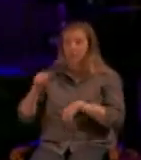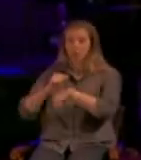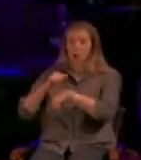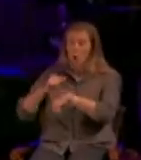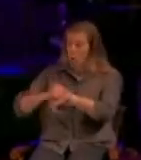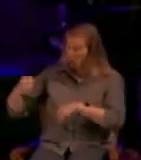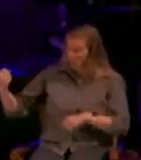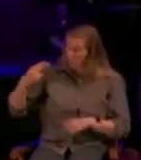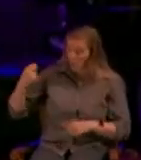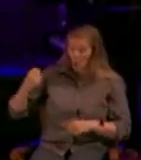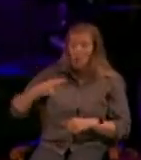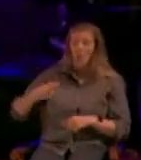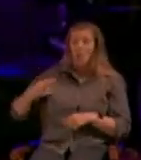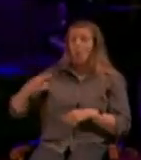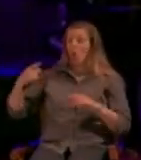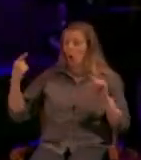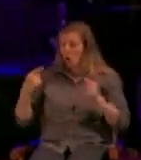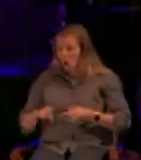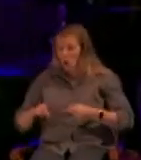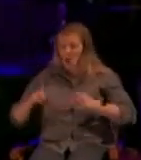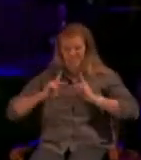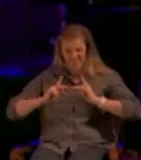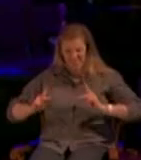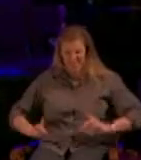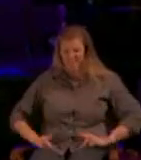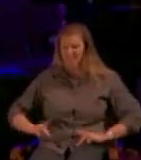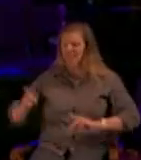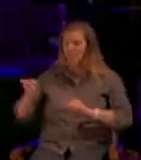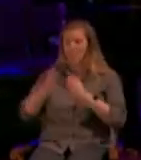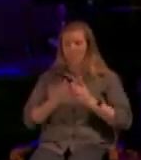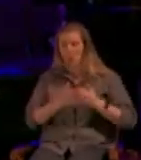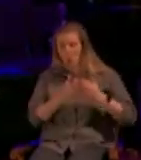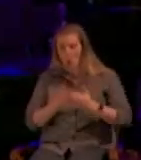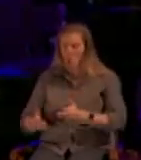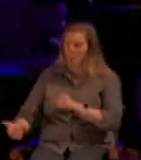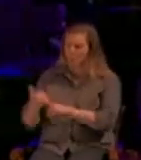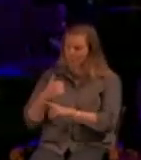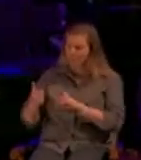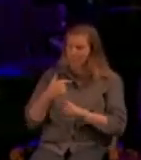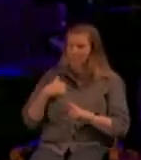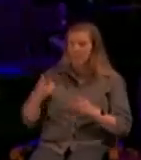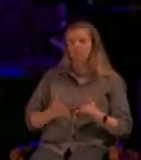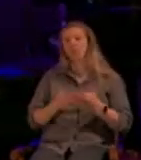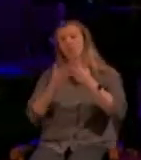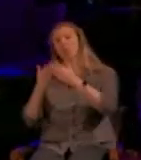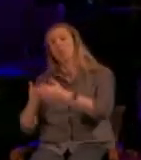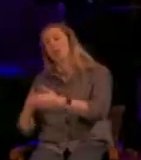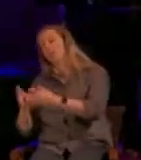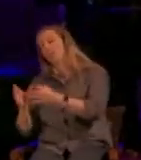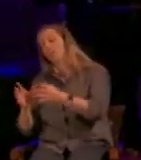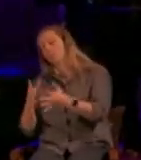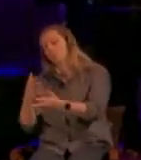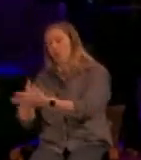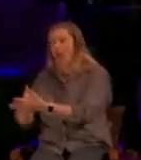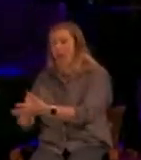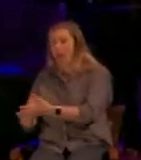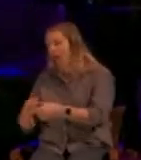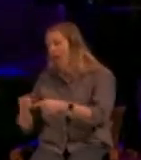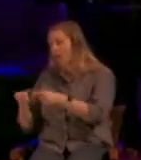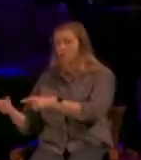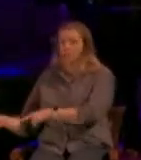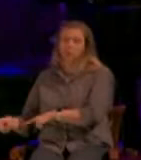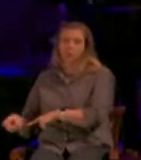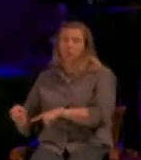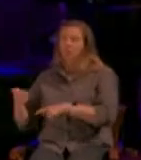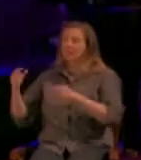frequent journeys, in danger from rivers, danger from robbers, danger from my own people, danger from Gentiles,